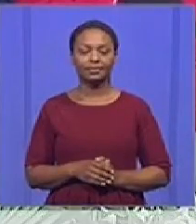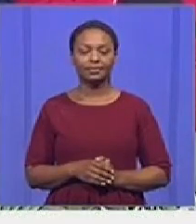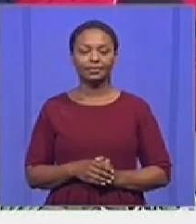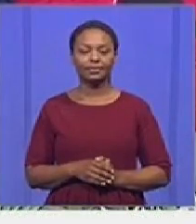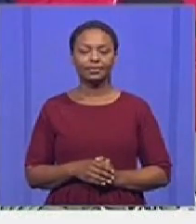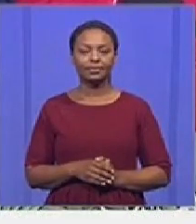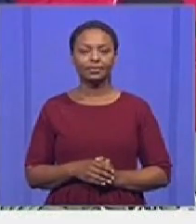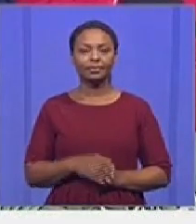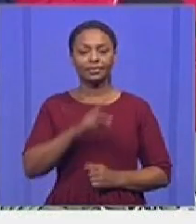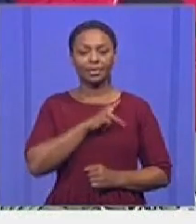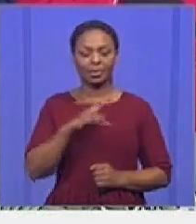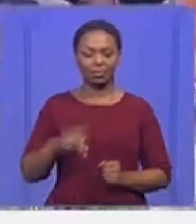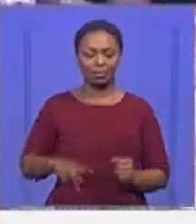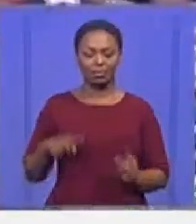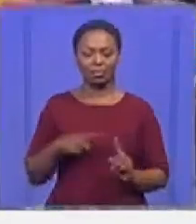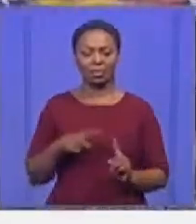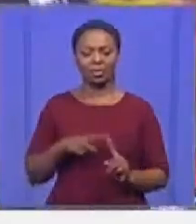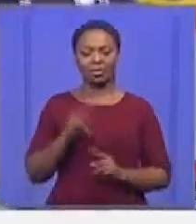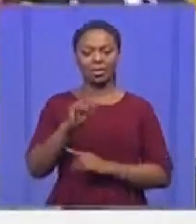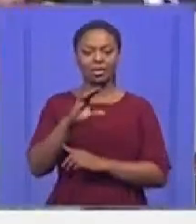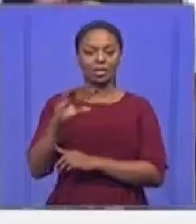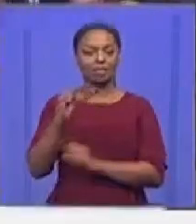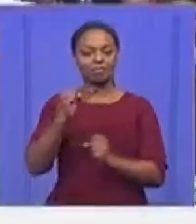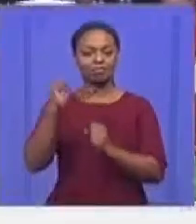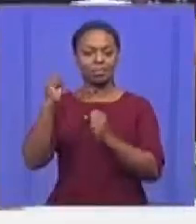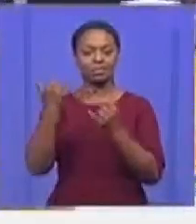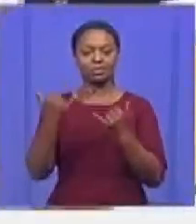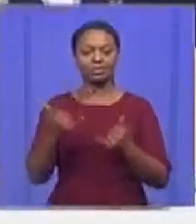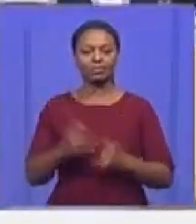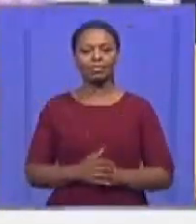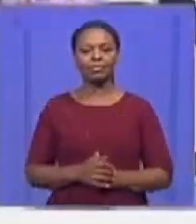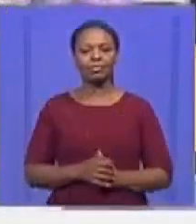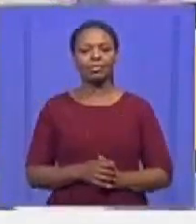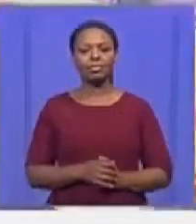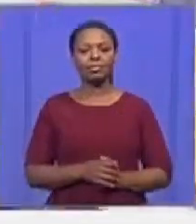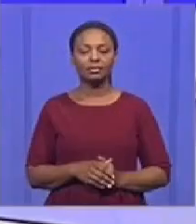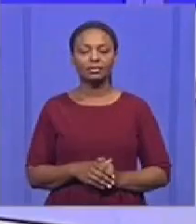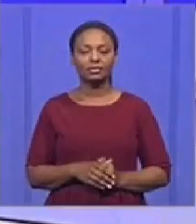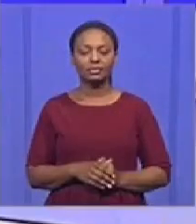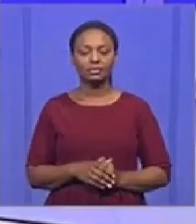Tonakgolo ya Northern Cape o rebotse puo ya gagwe le baagi.